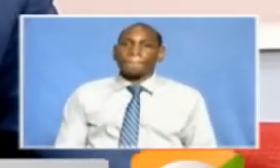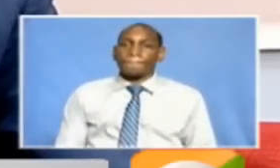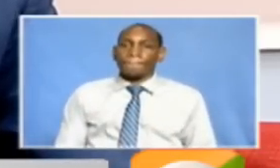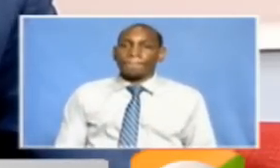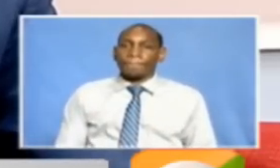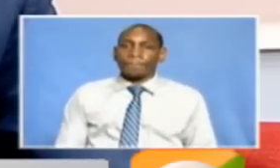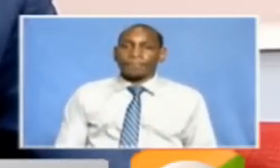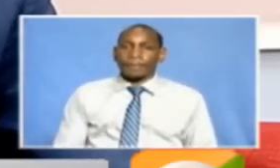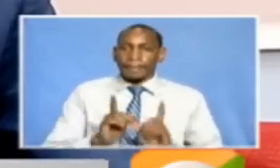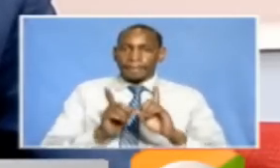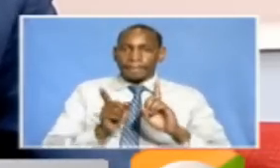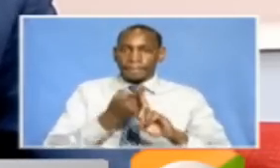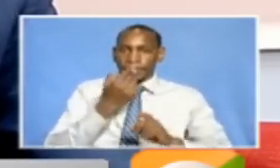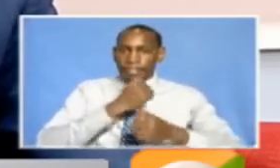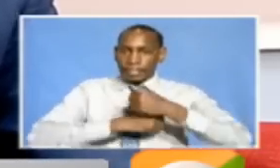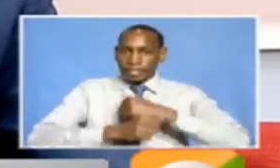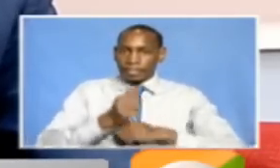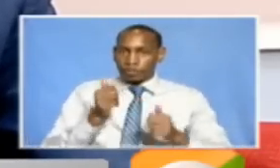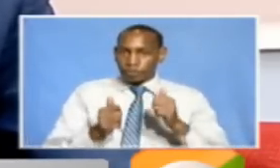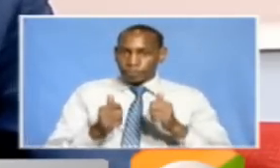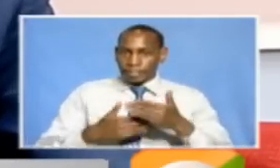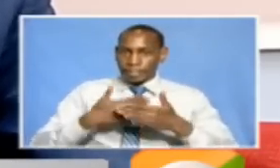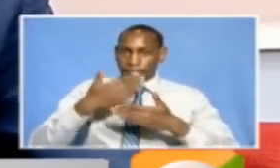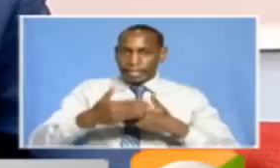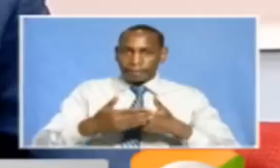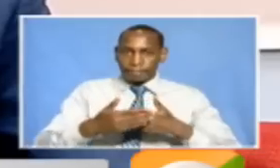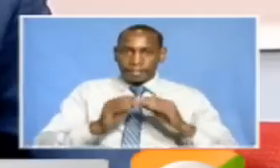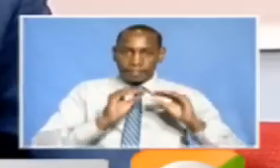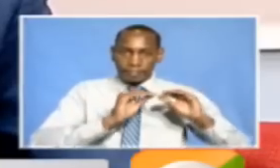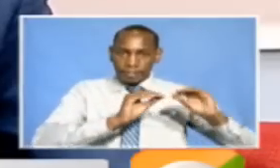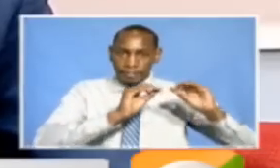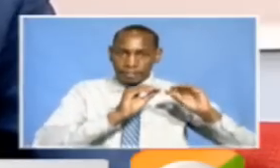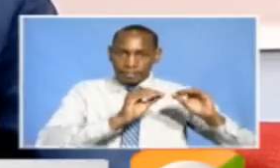the first step would be that after sensitizing them,